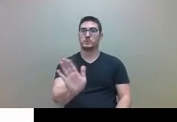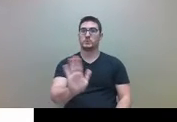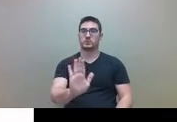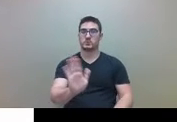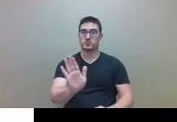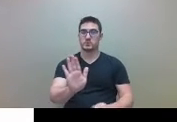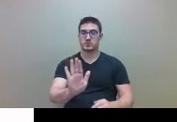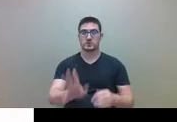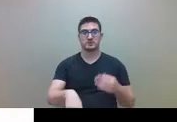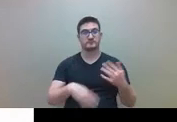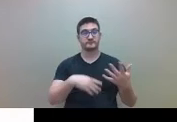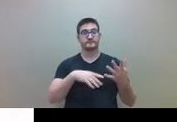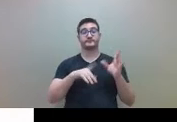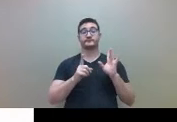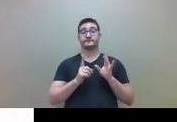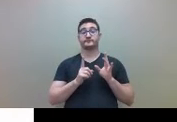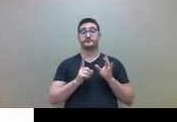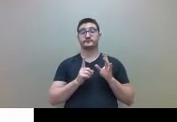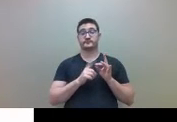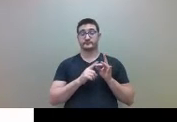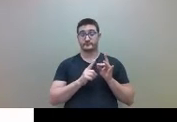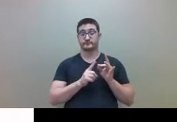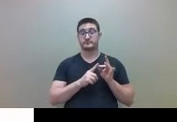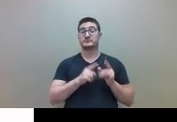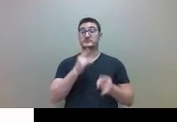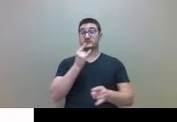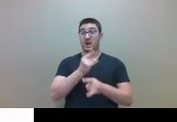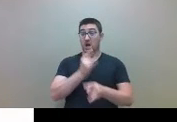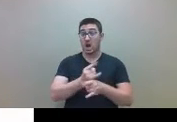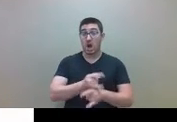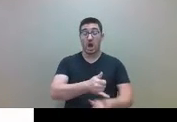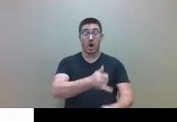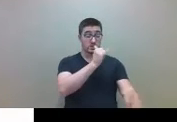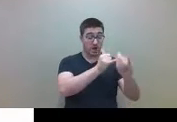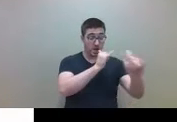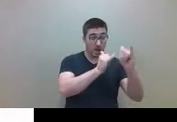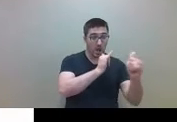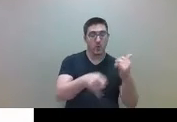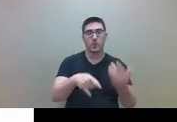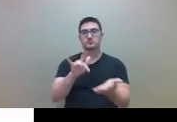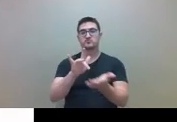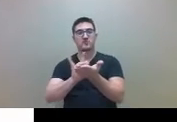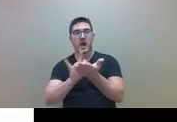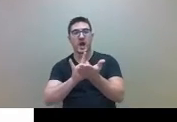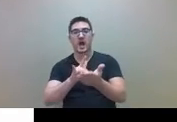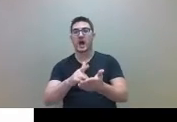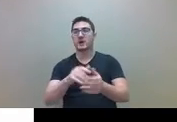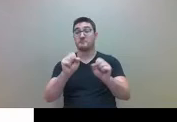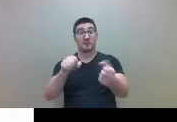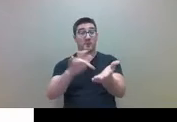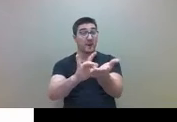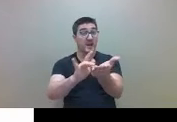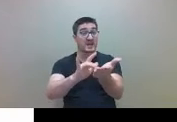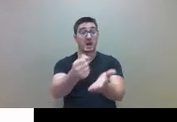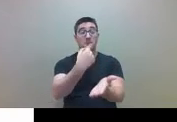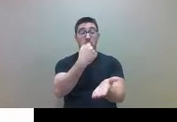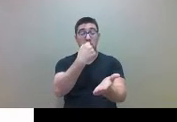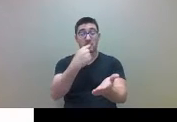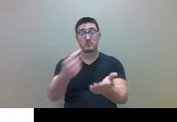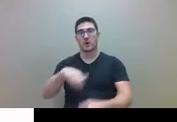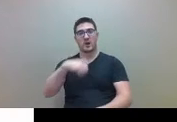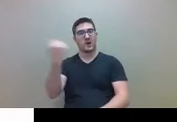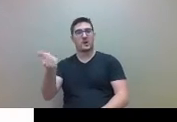increasing alcohol or drug use, whether it's over the counter or other types of drugs, and feeling